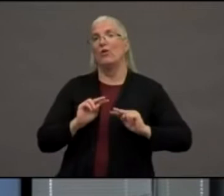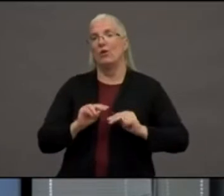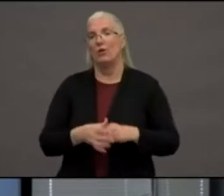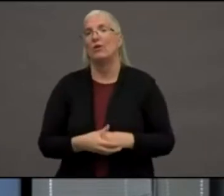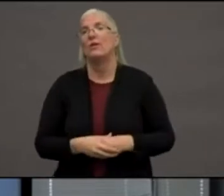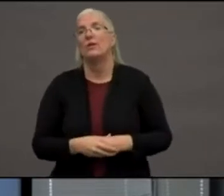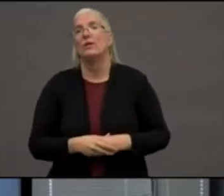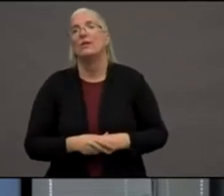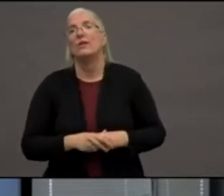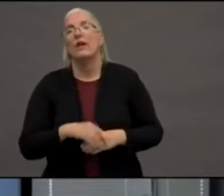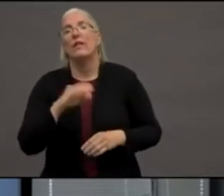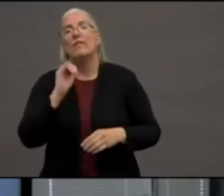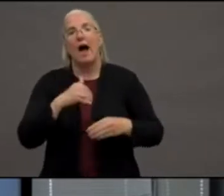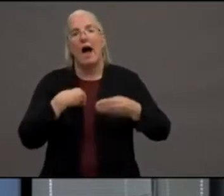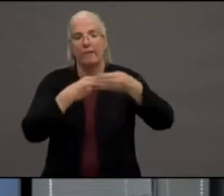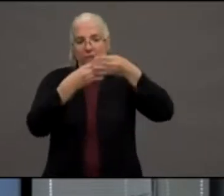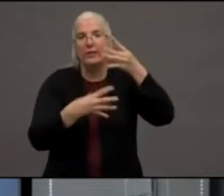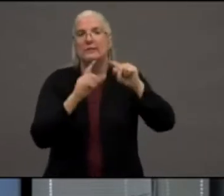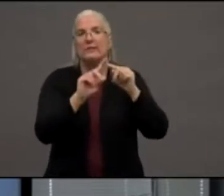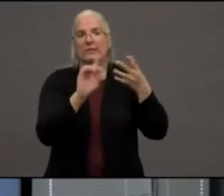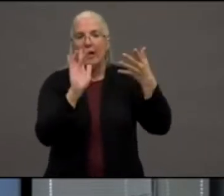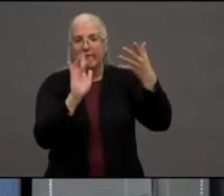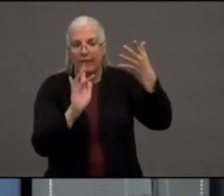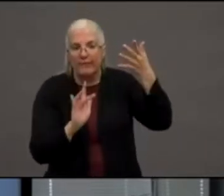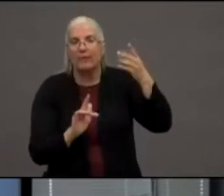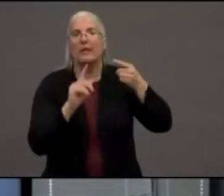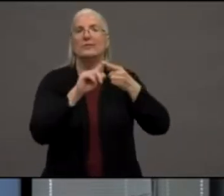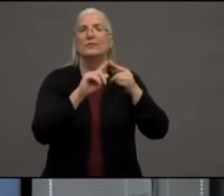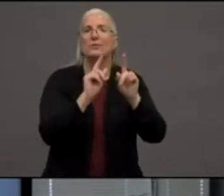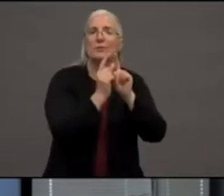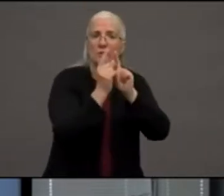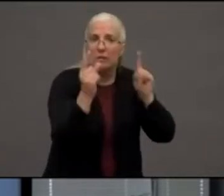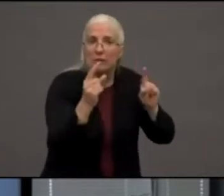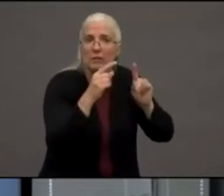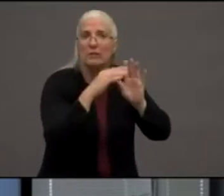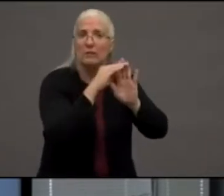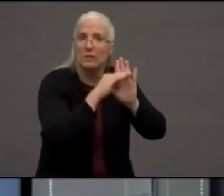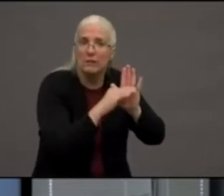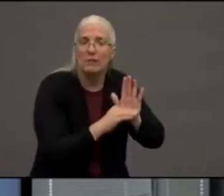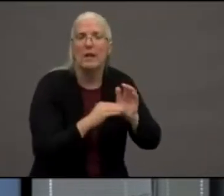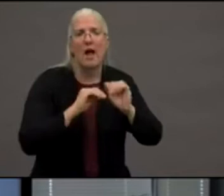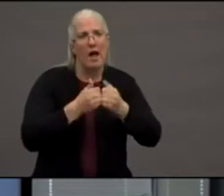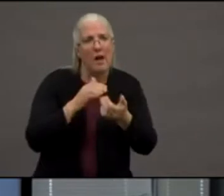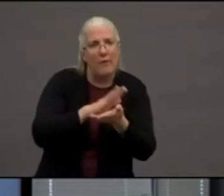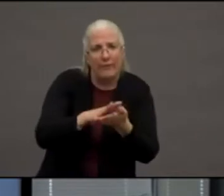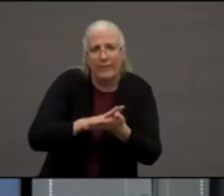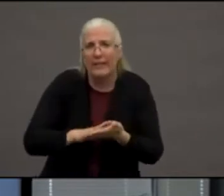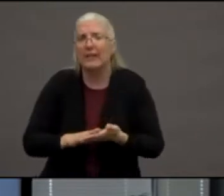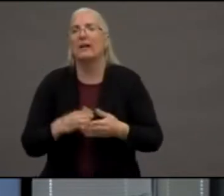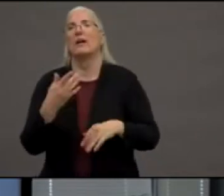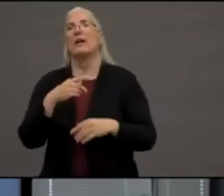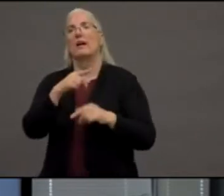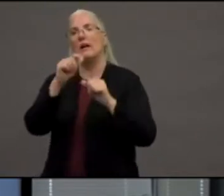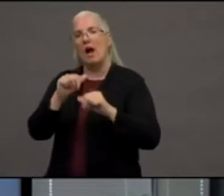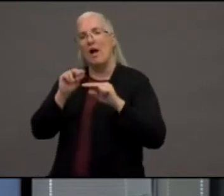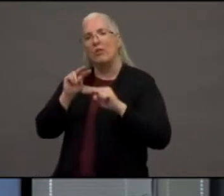distancing protocol, and also businesses can fill out their social distancing protocol online at